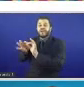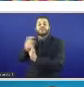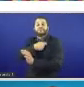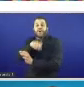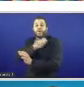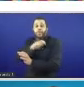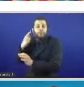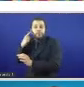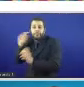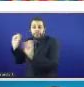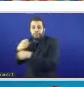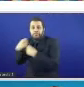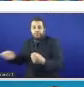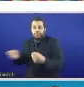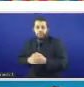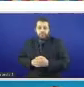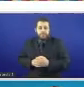No Spanish.